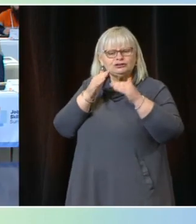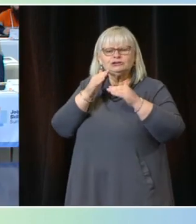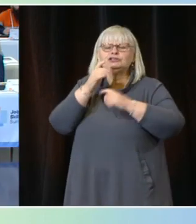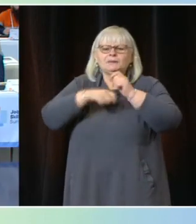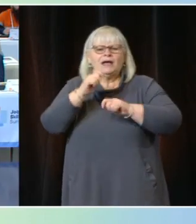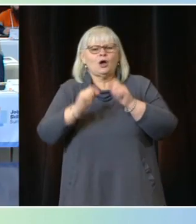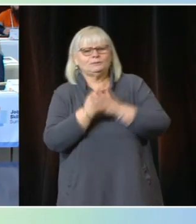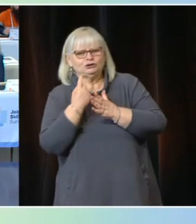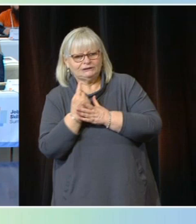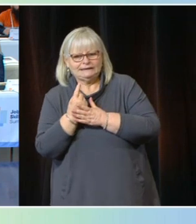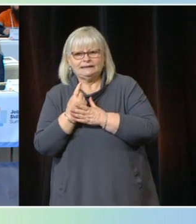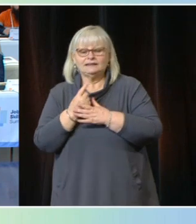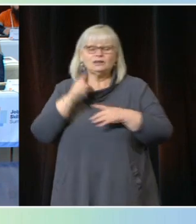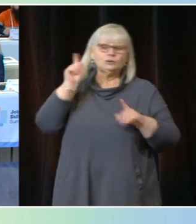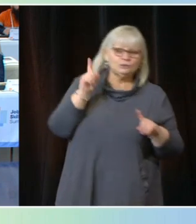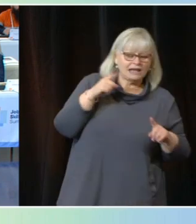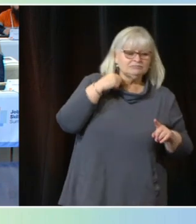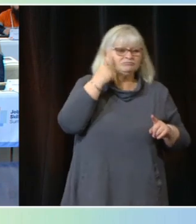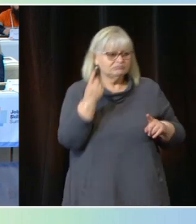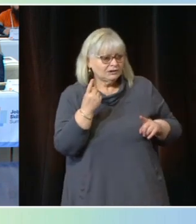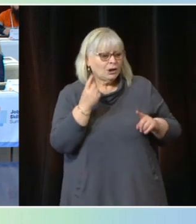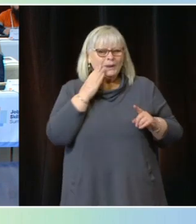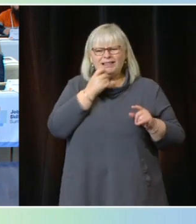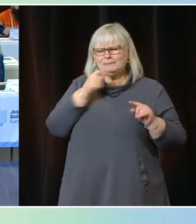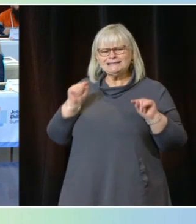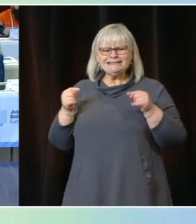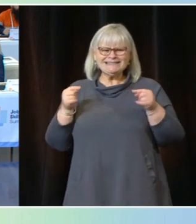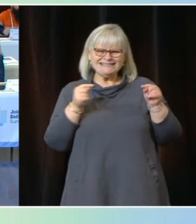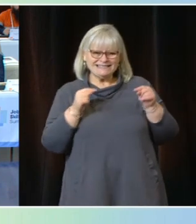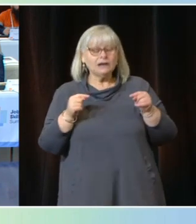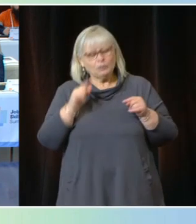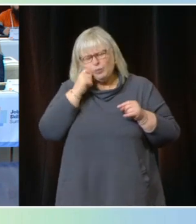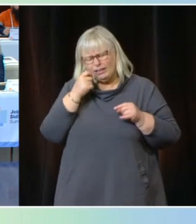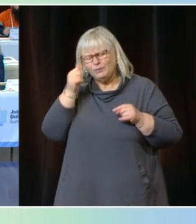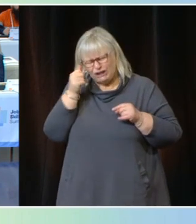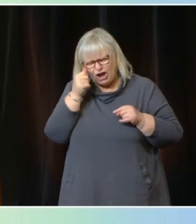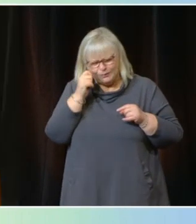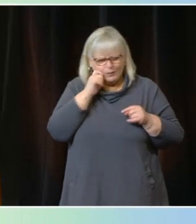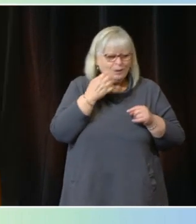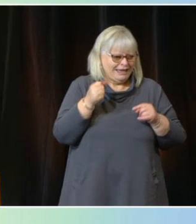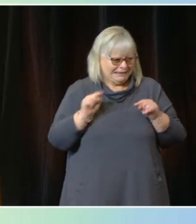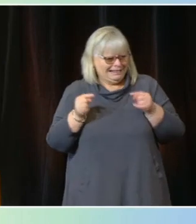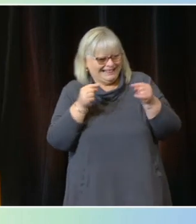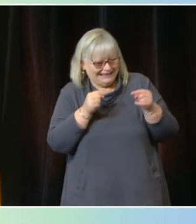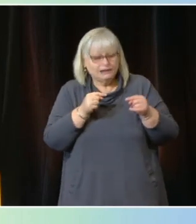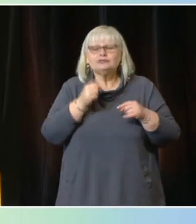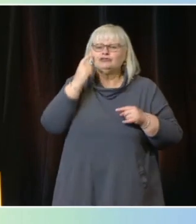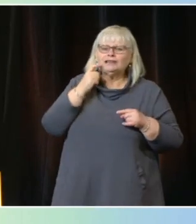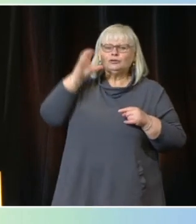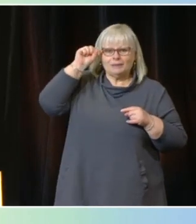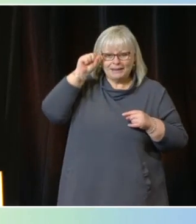so over the next two days during times of tension and yes there will be tense moments let's remember